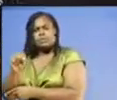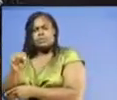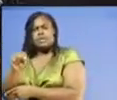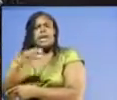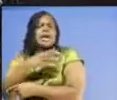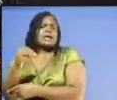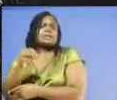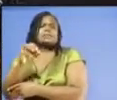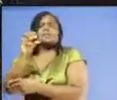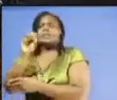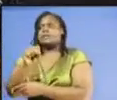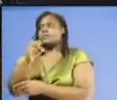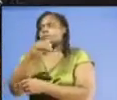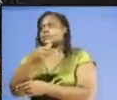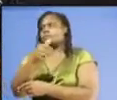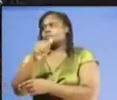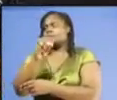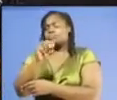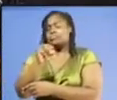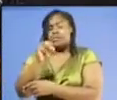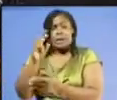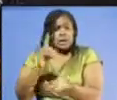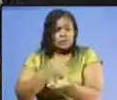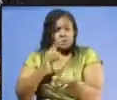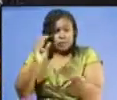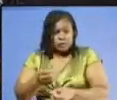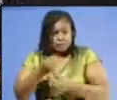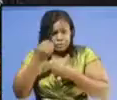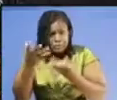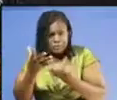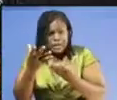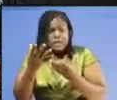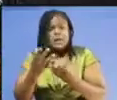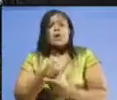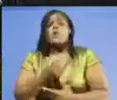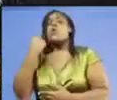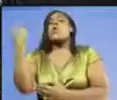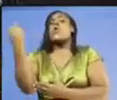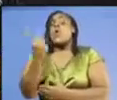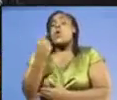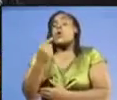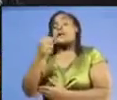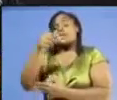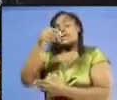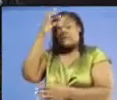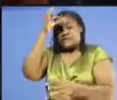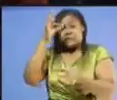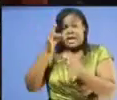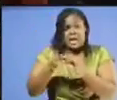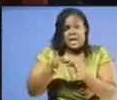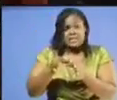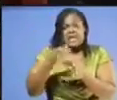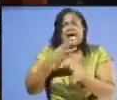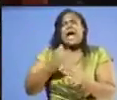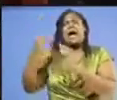said, it's only faith and hope that will keep them alive. I don't care